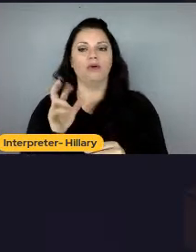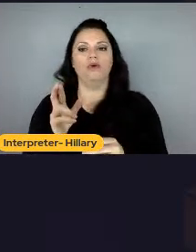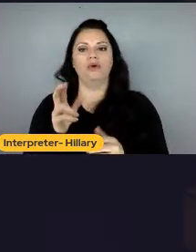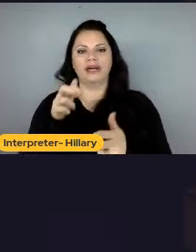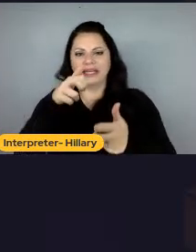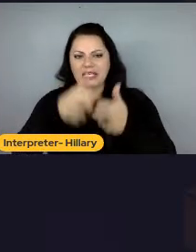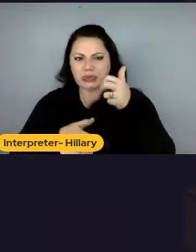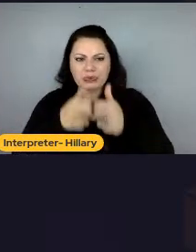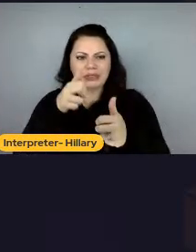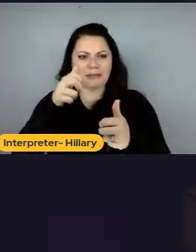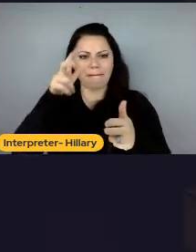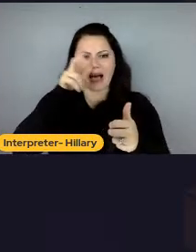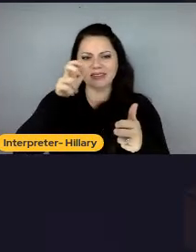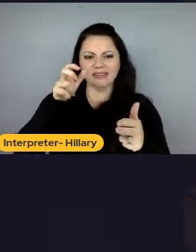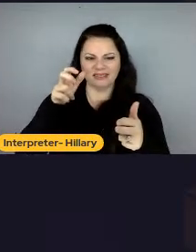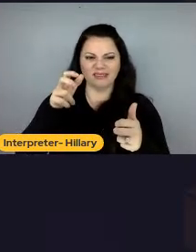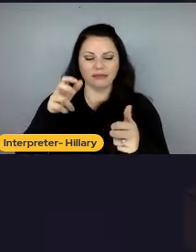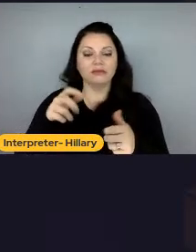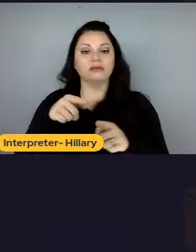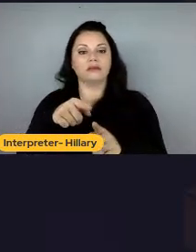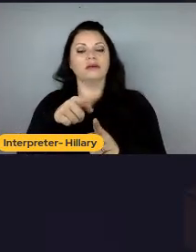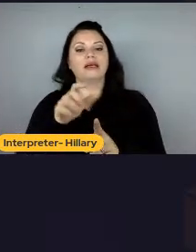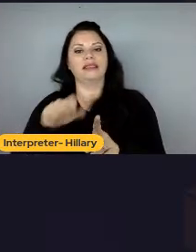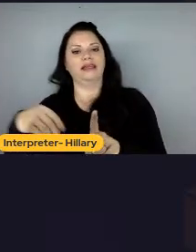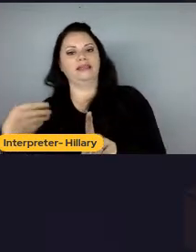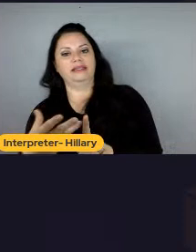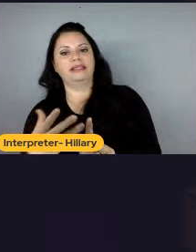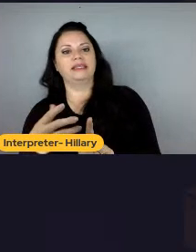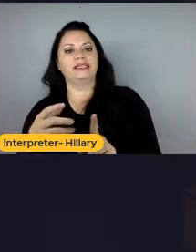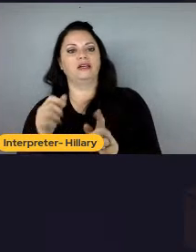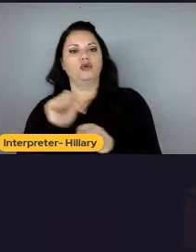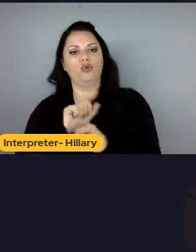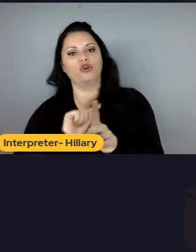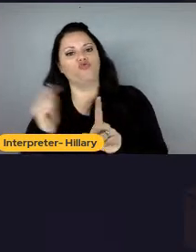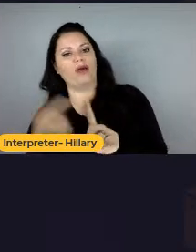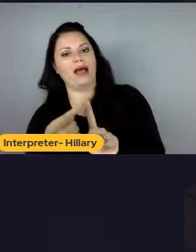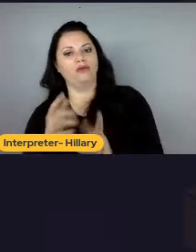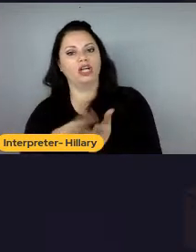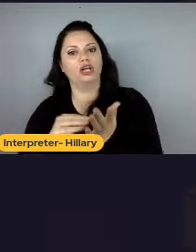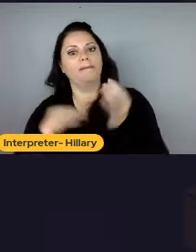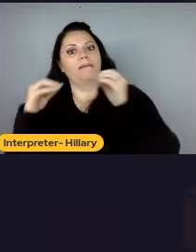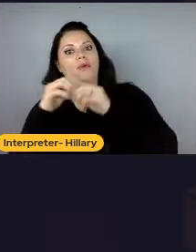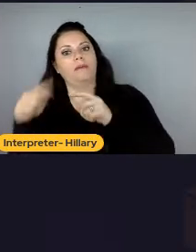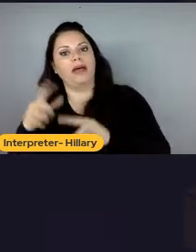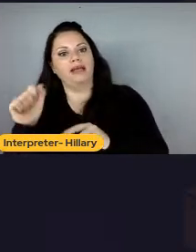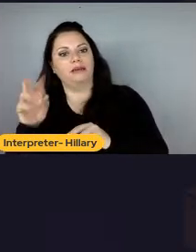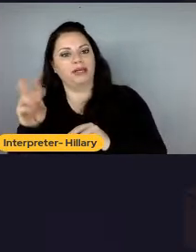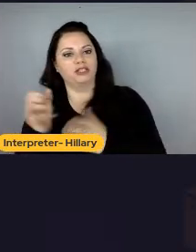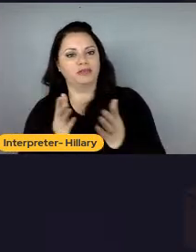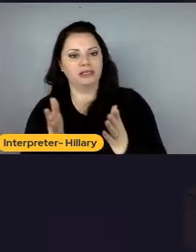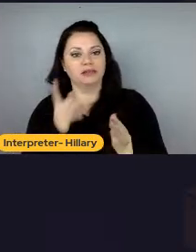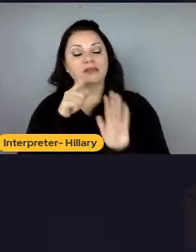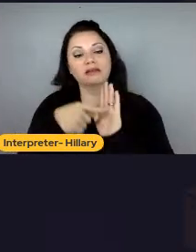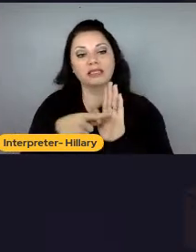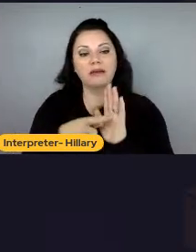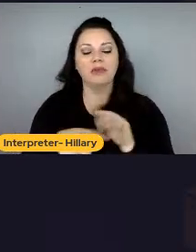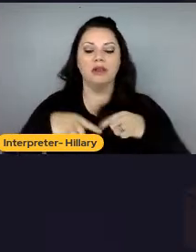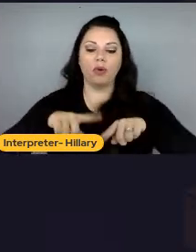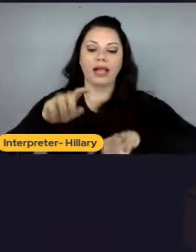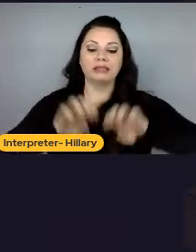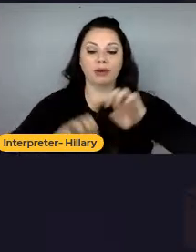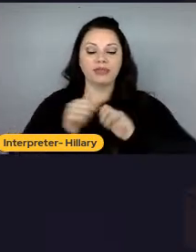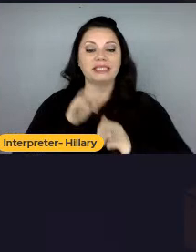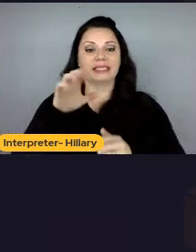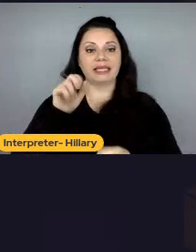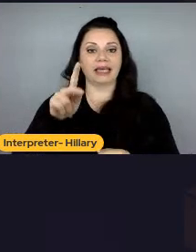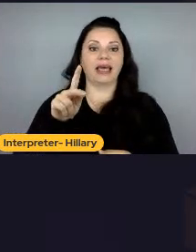or bugs, it makes you investigate workarounds and learn even more about AWS services. For example, while experimenting with